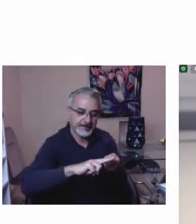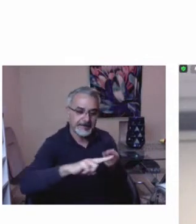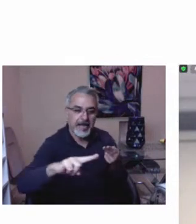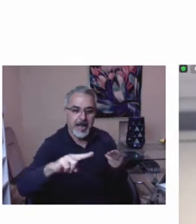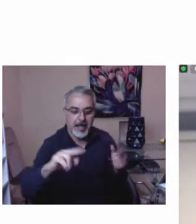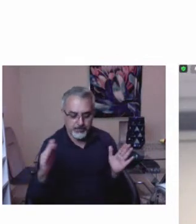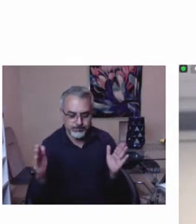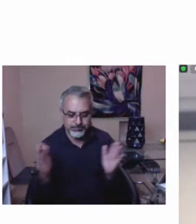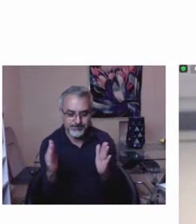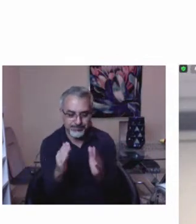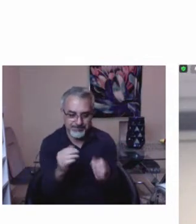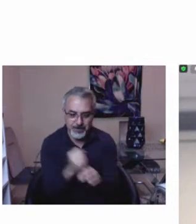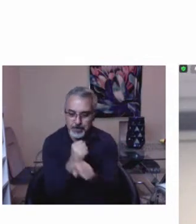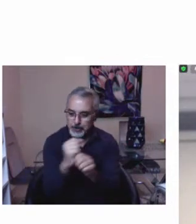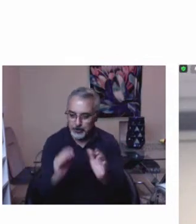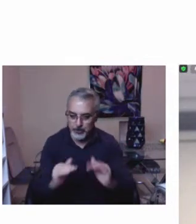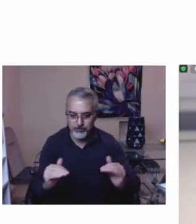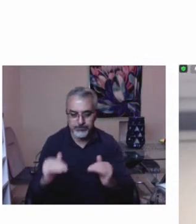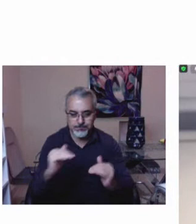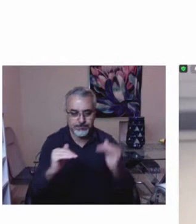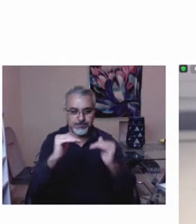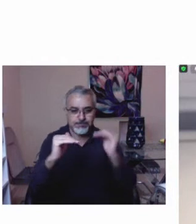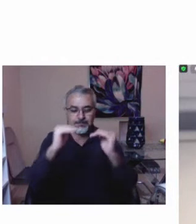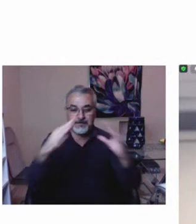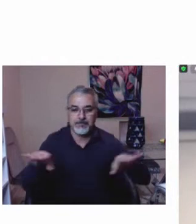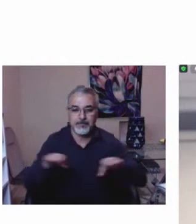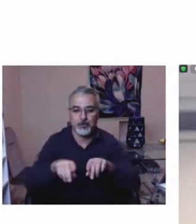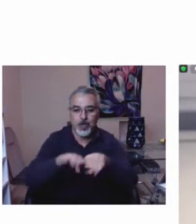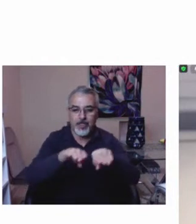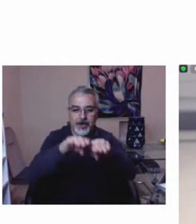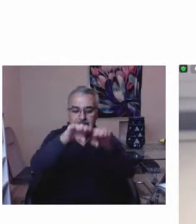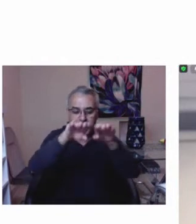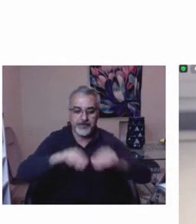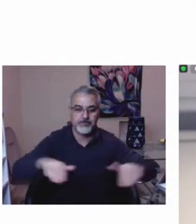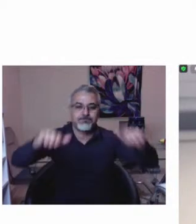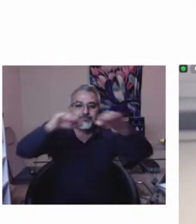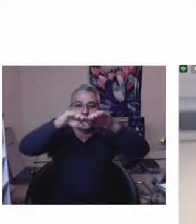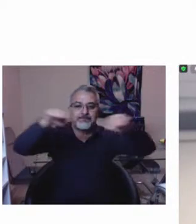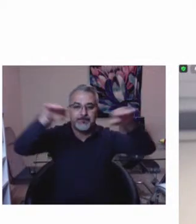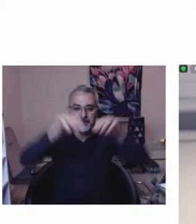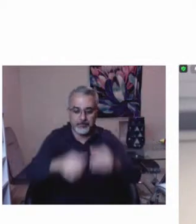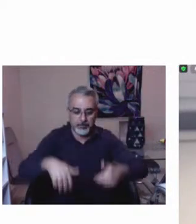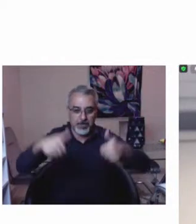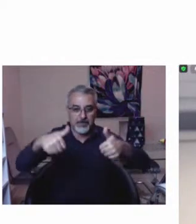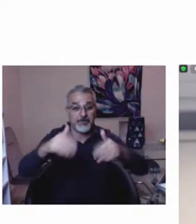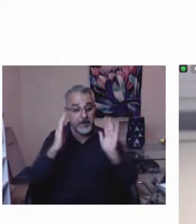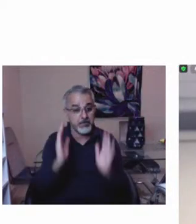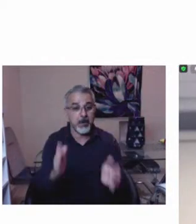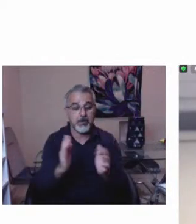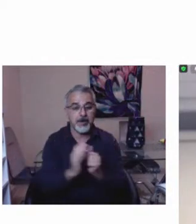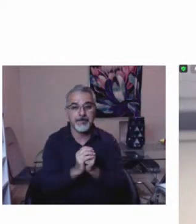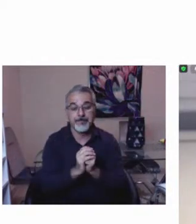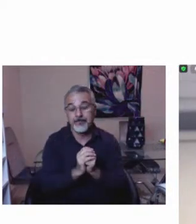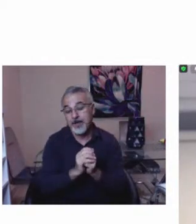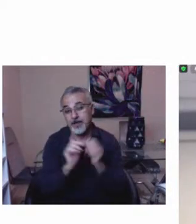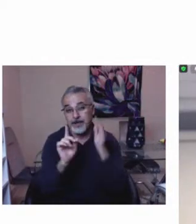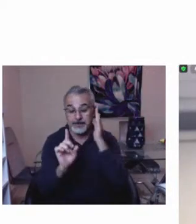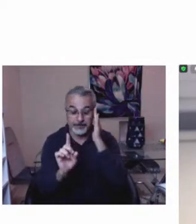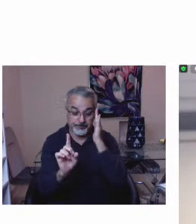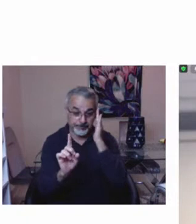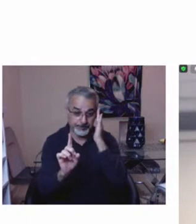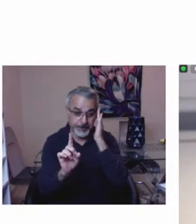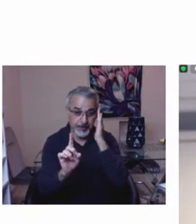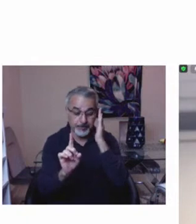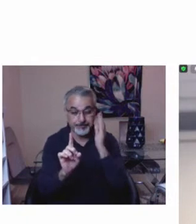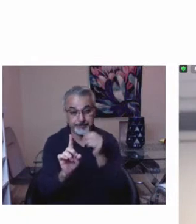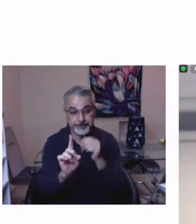to work in peace building. So we need to address that if we want to move